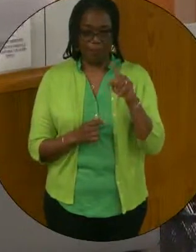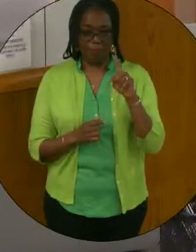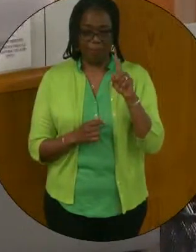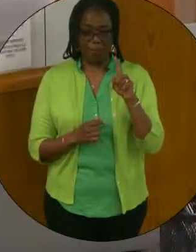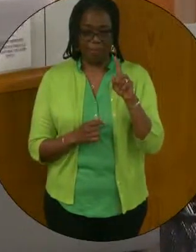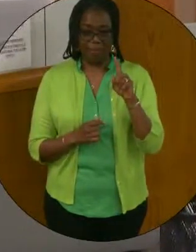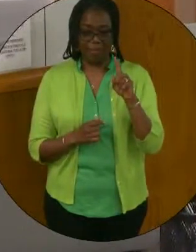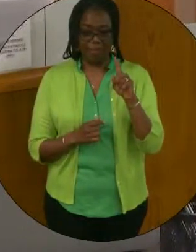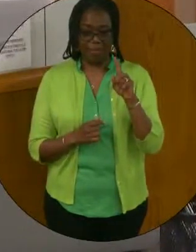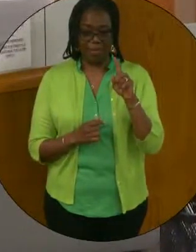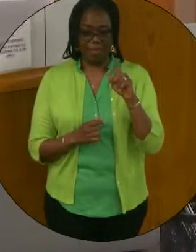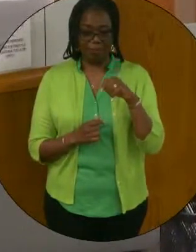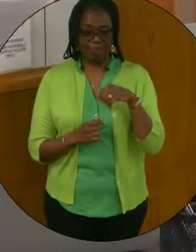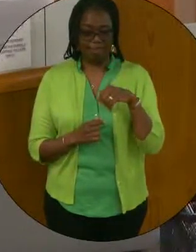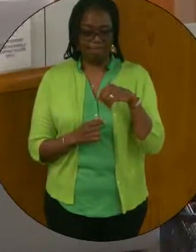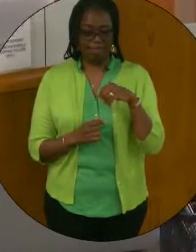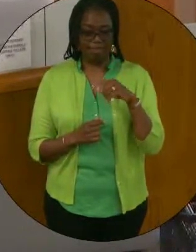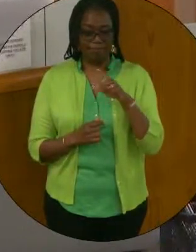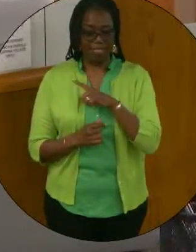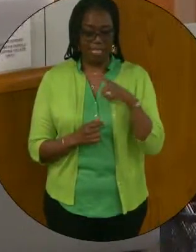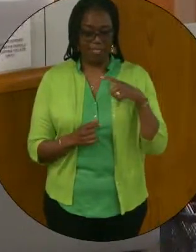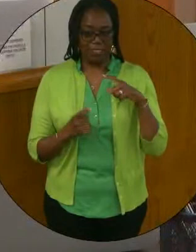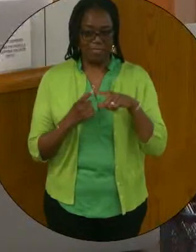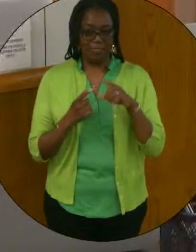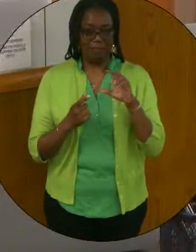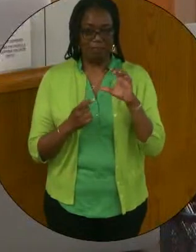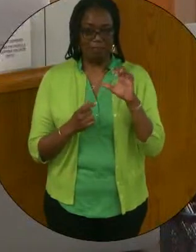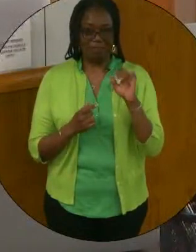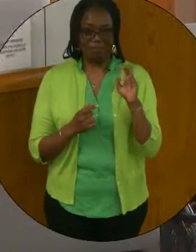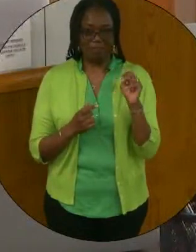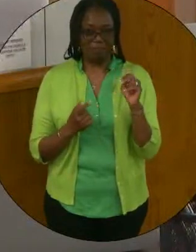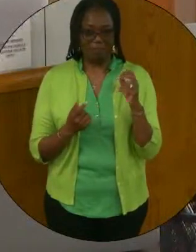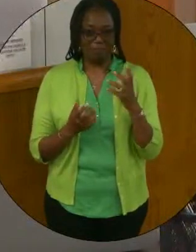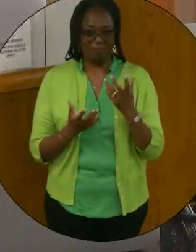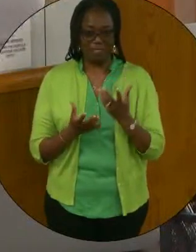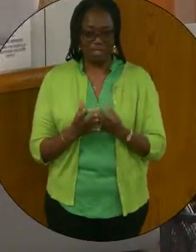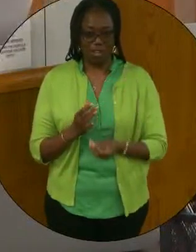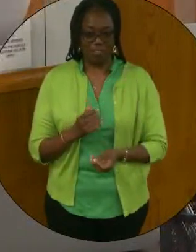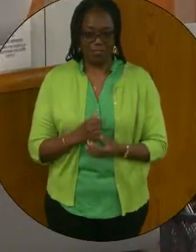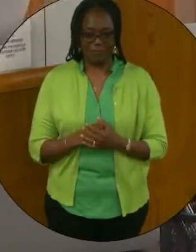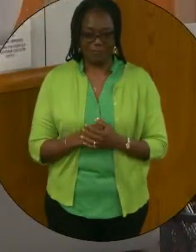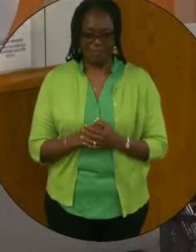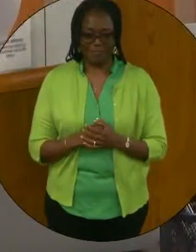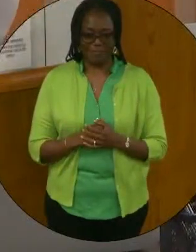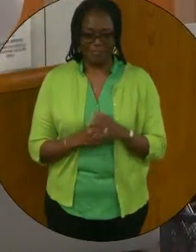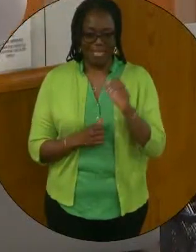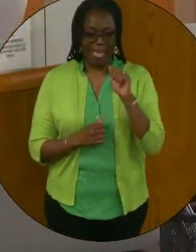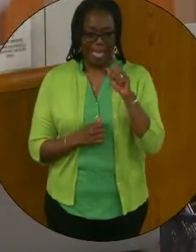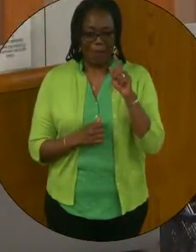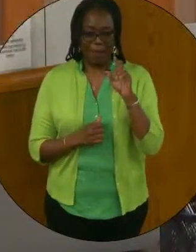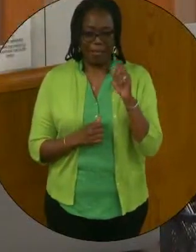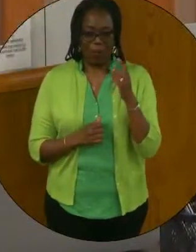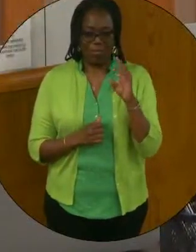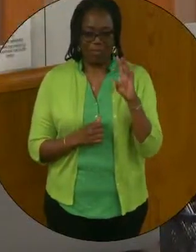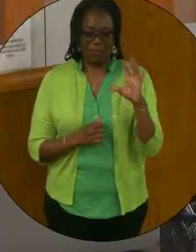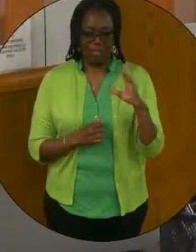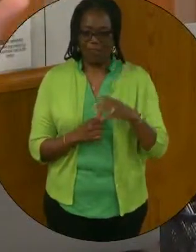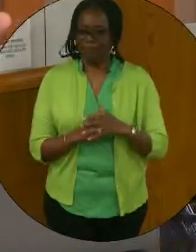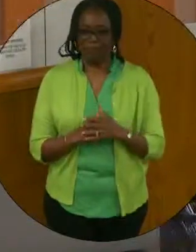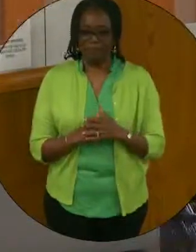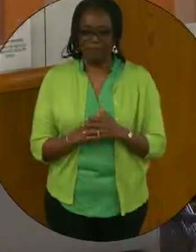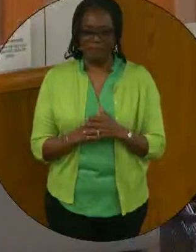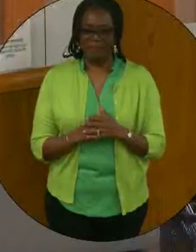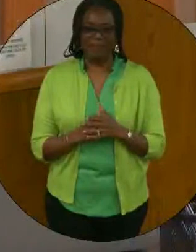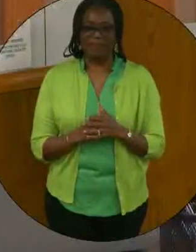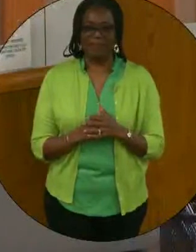Nevada Legislature. This is a discussion and possible action regarding the AB 175. And so at this